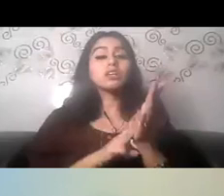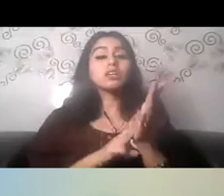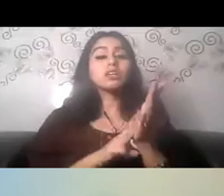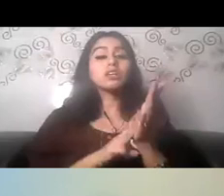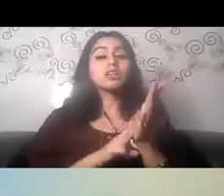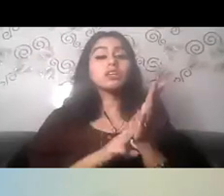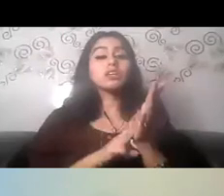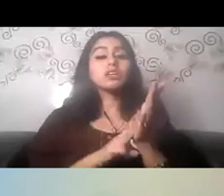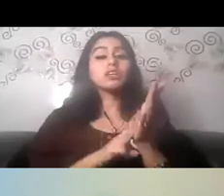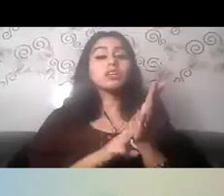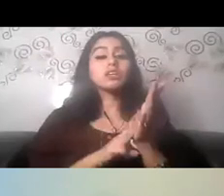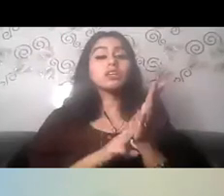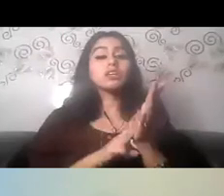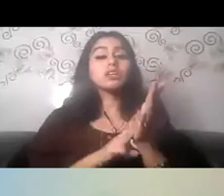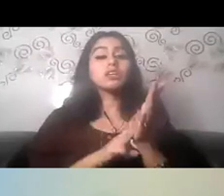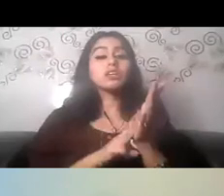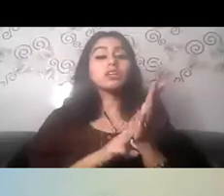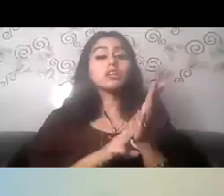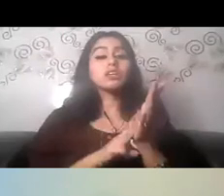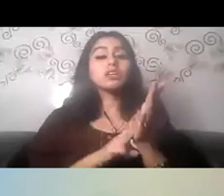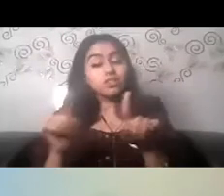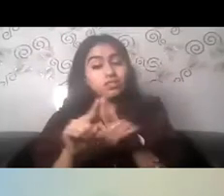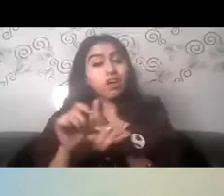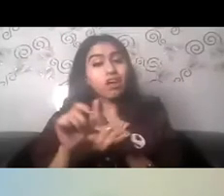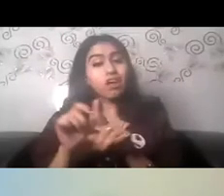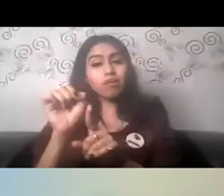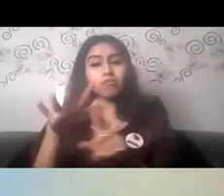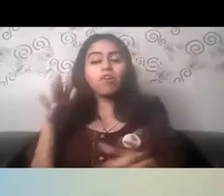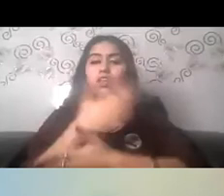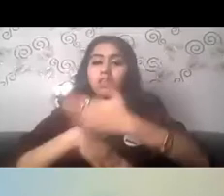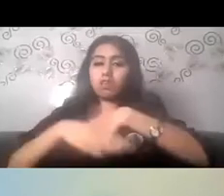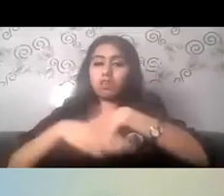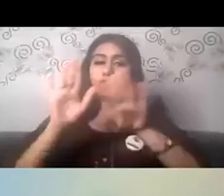actually consult with the people who are actually affected. So the